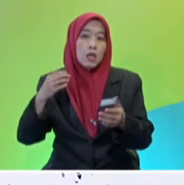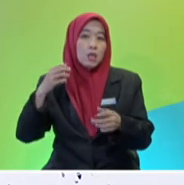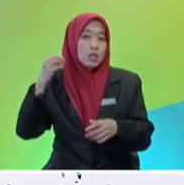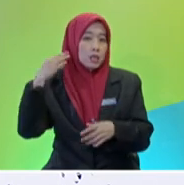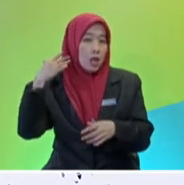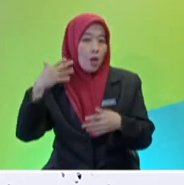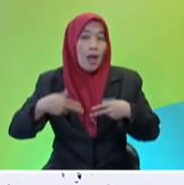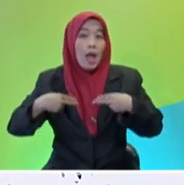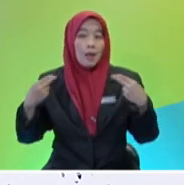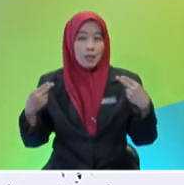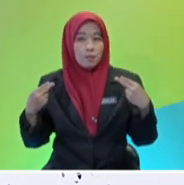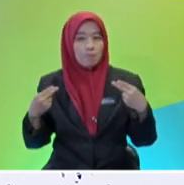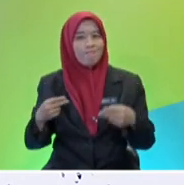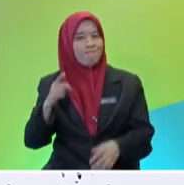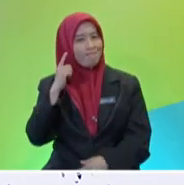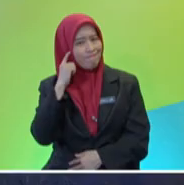happy?